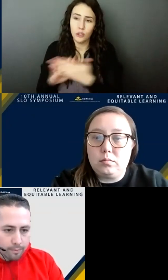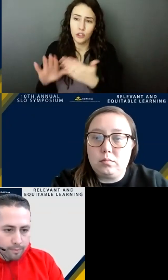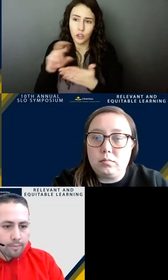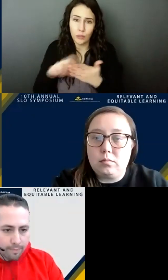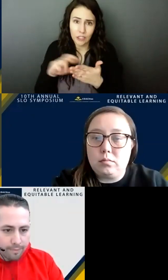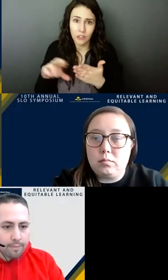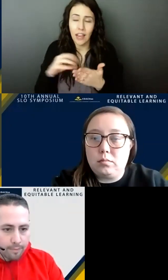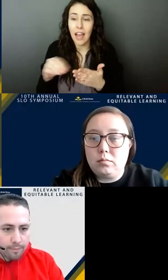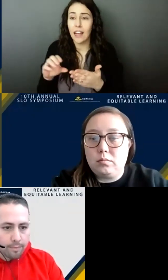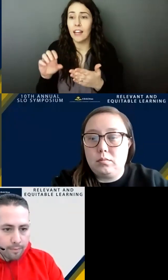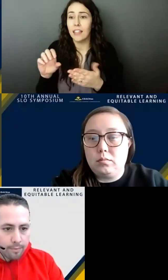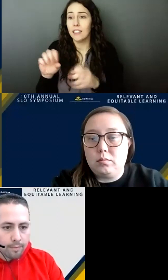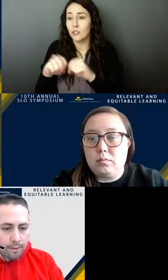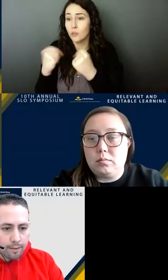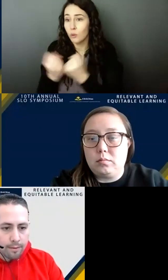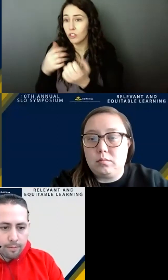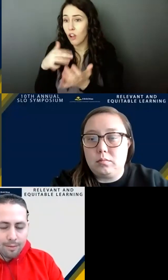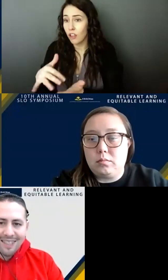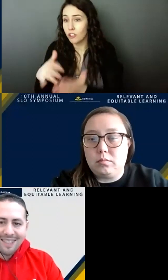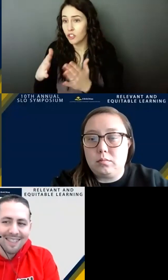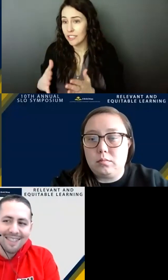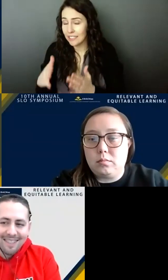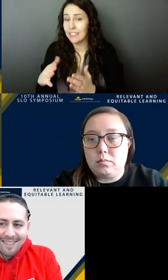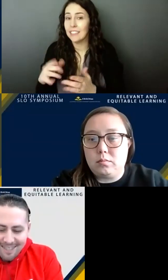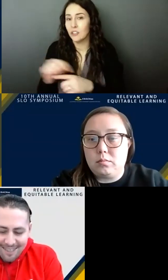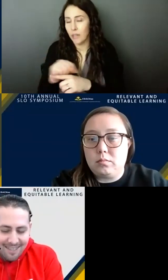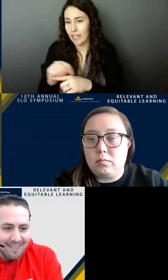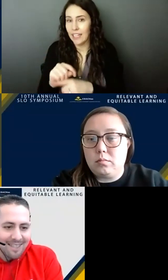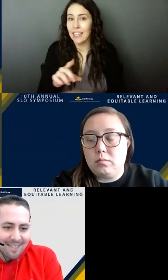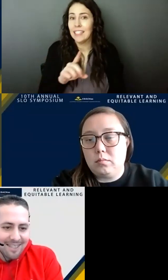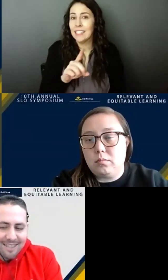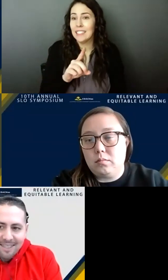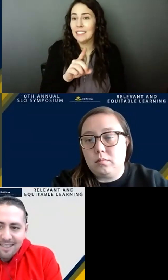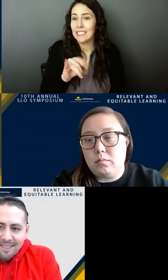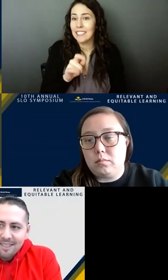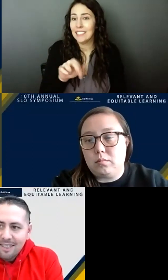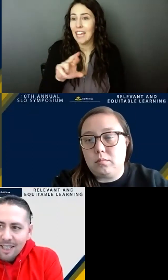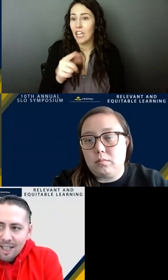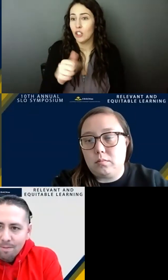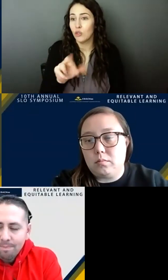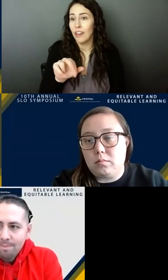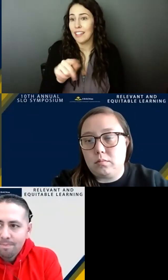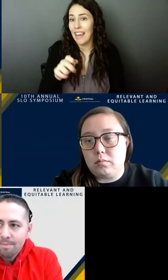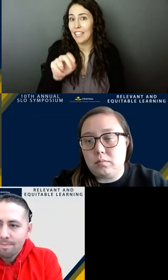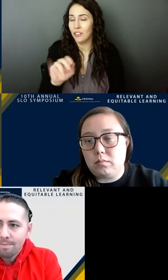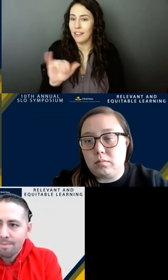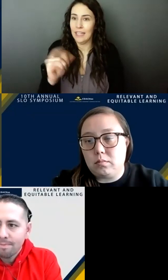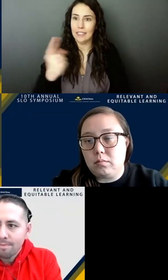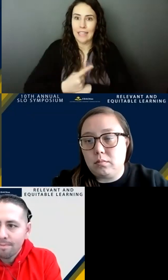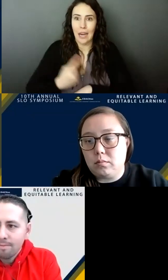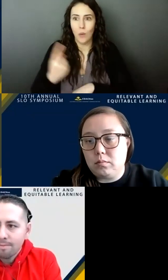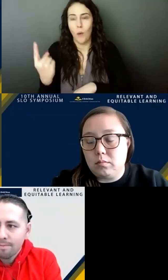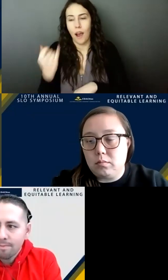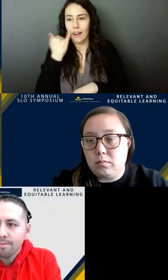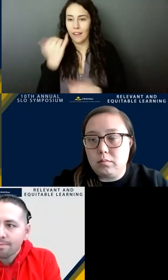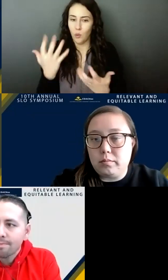training, so I can give some points about that. So yeah, disaggregation, of course, is like kind of day one where you start if you want to talk about looking at